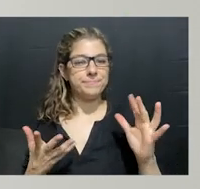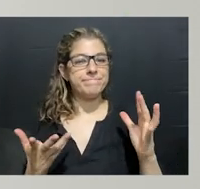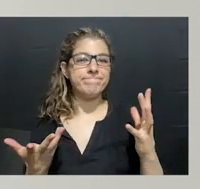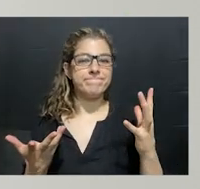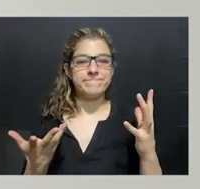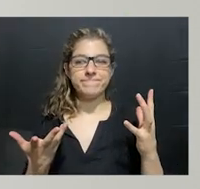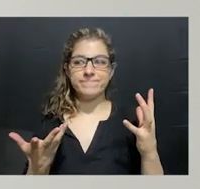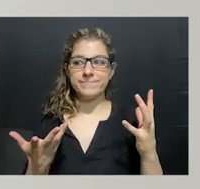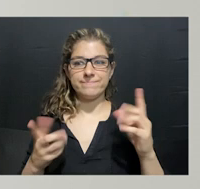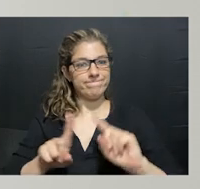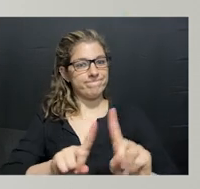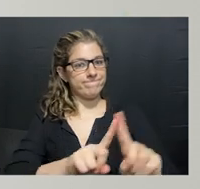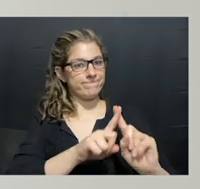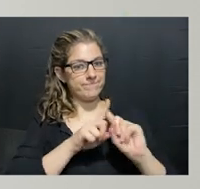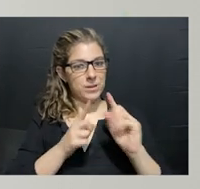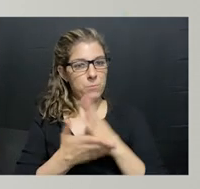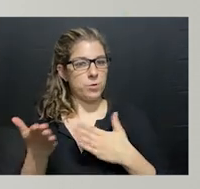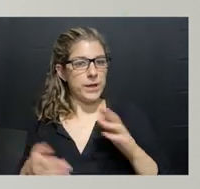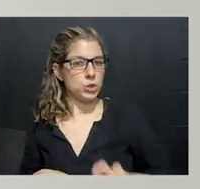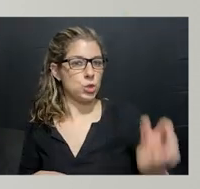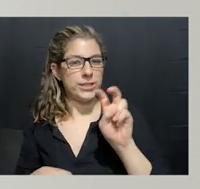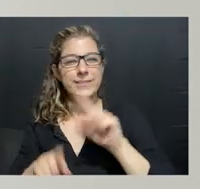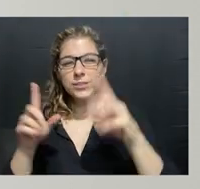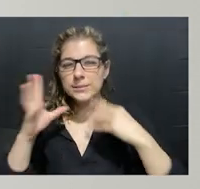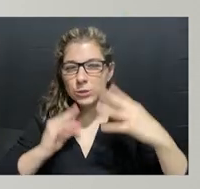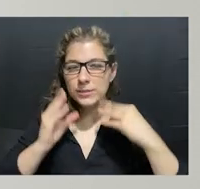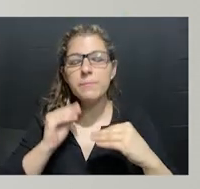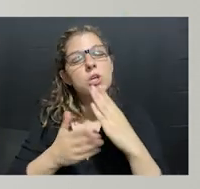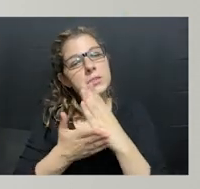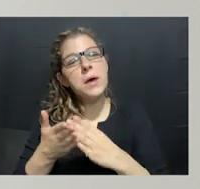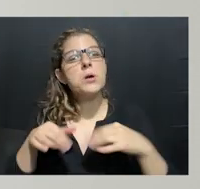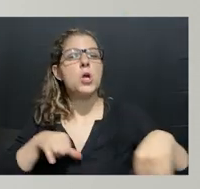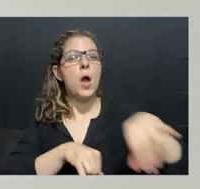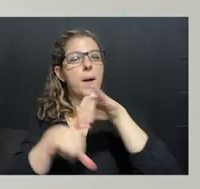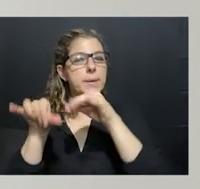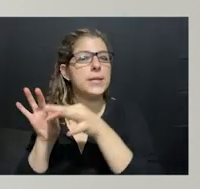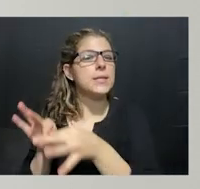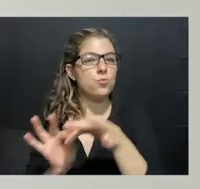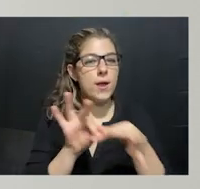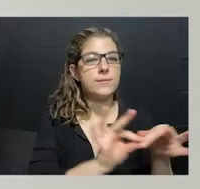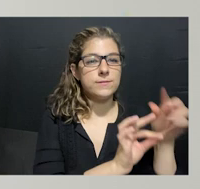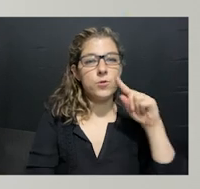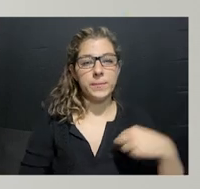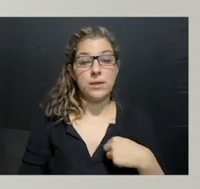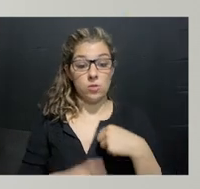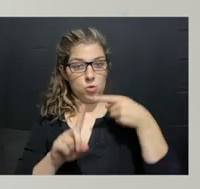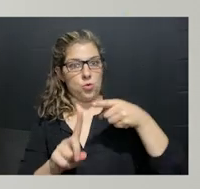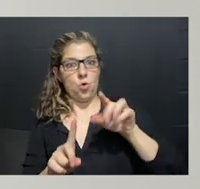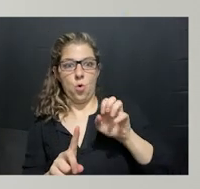even haphazard aspect to that journey. But there are common threads that run through it all. At the core of it, for me, is this